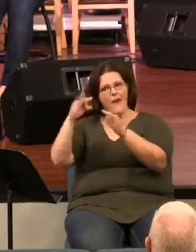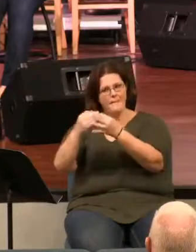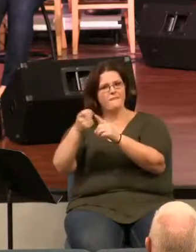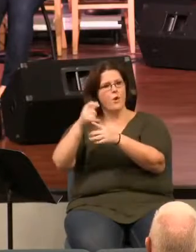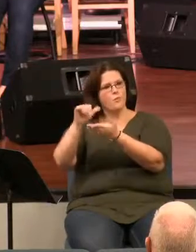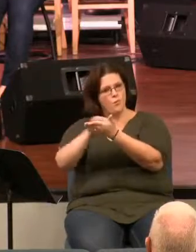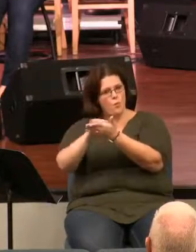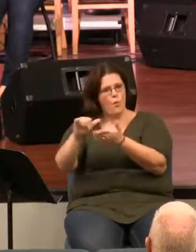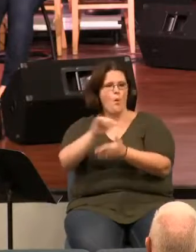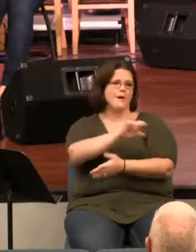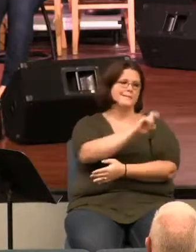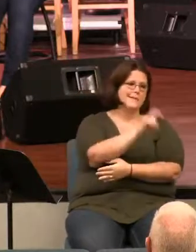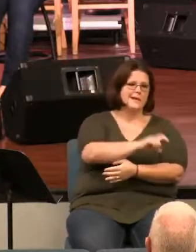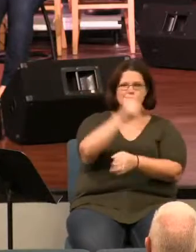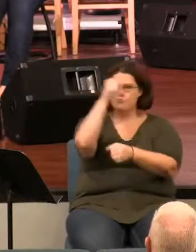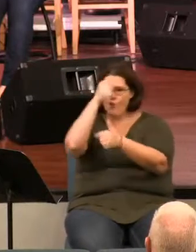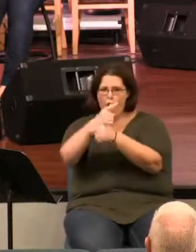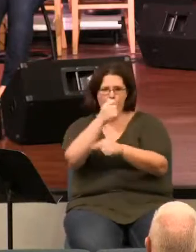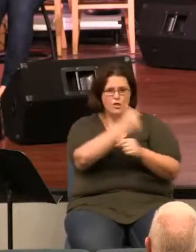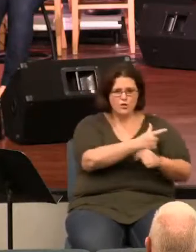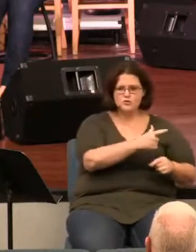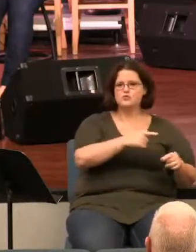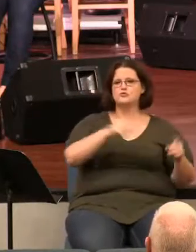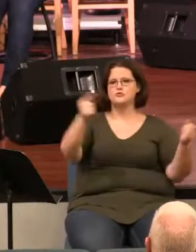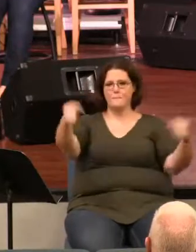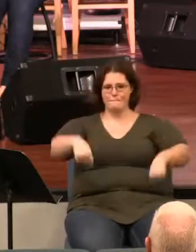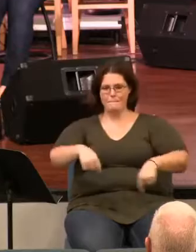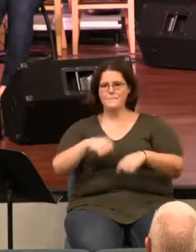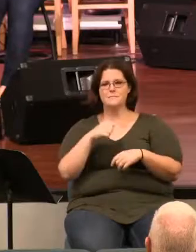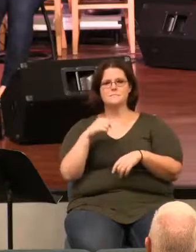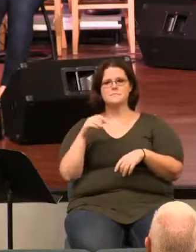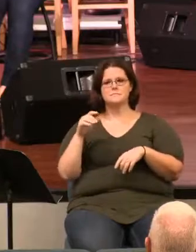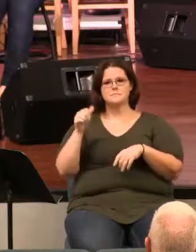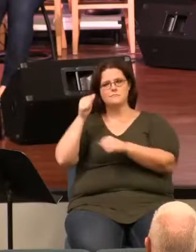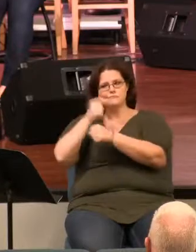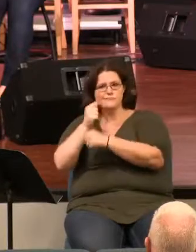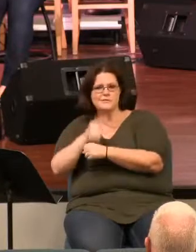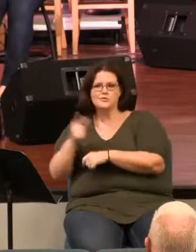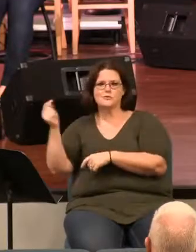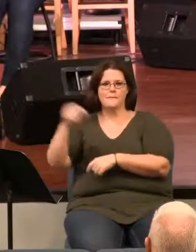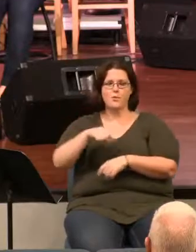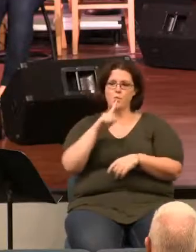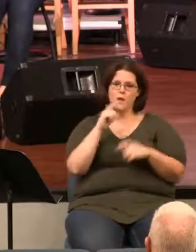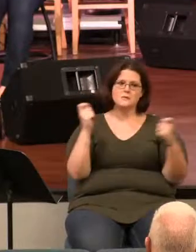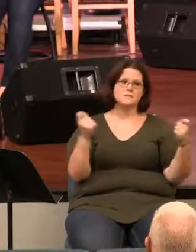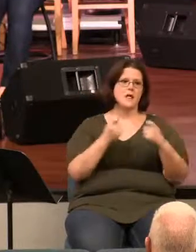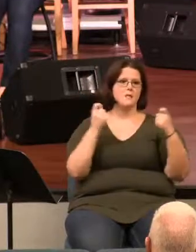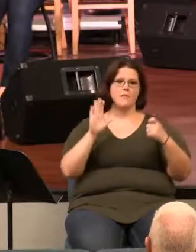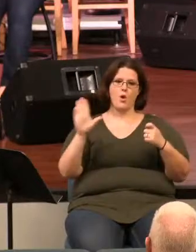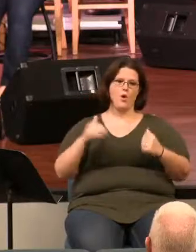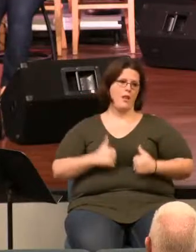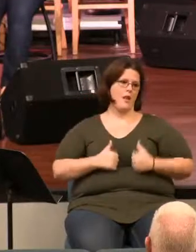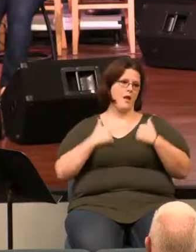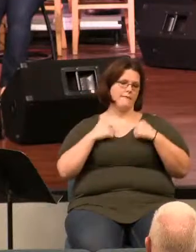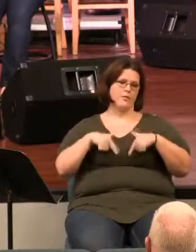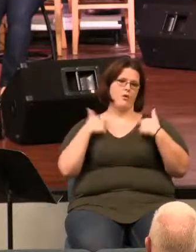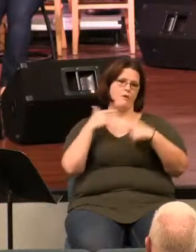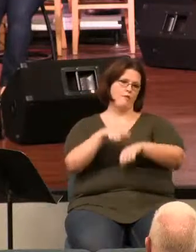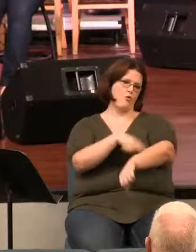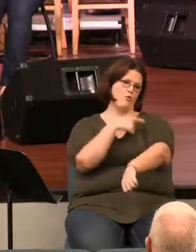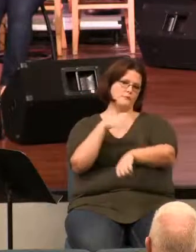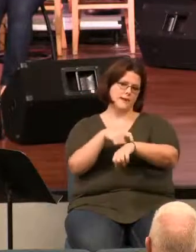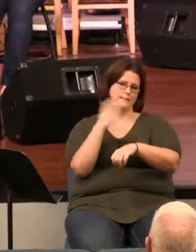Texas and siblings. And it was a celebration of life, and the